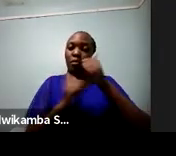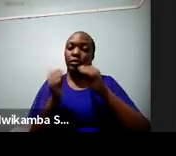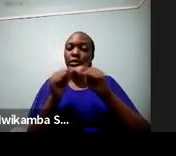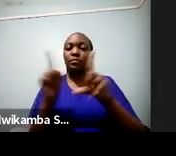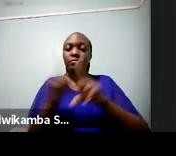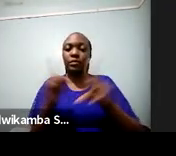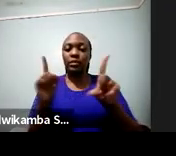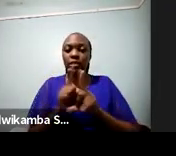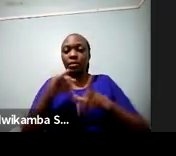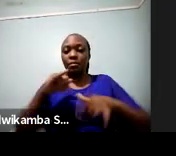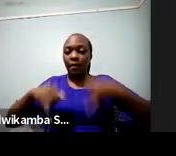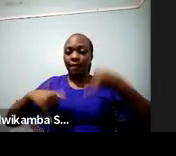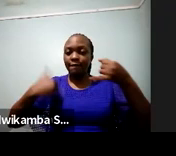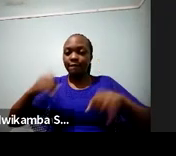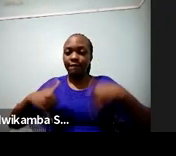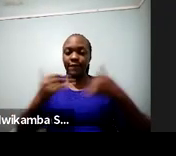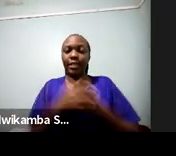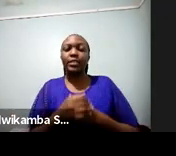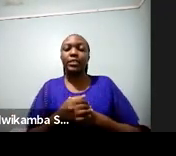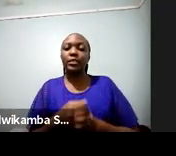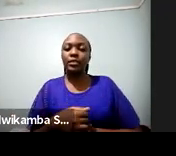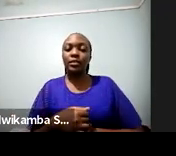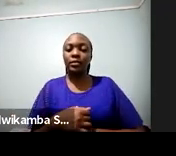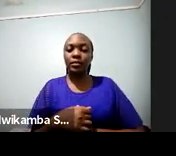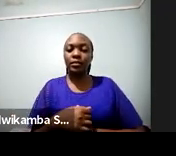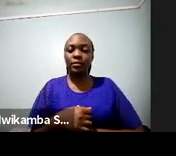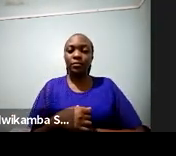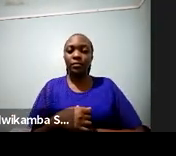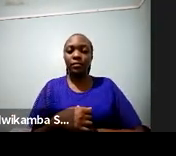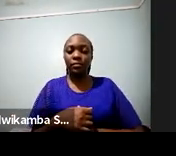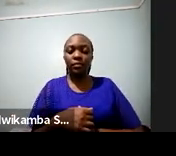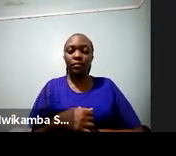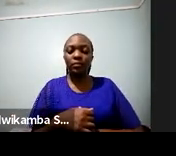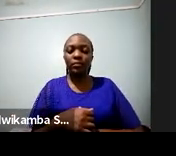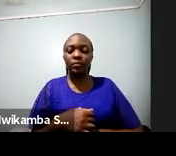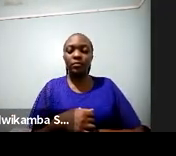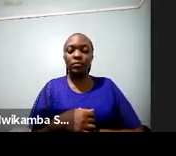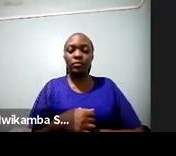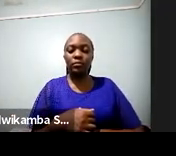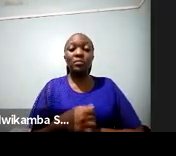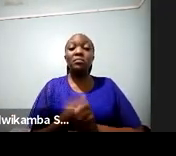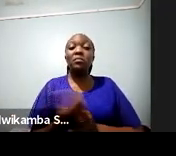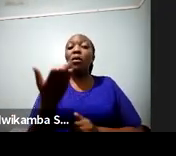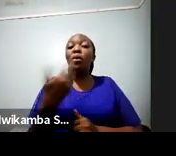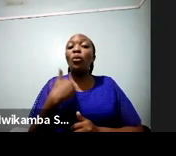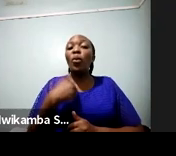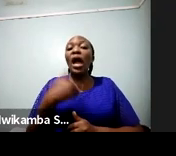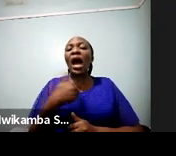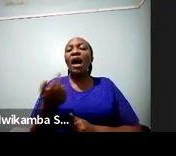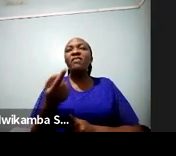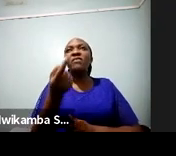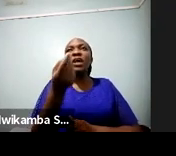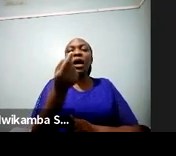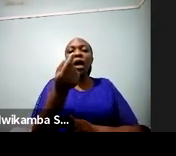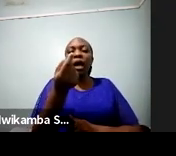we have small homes, a 50 by 100, you cannot play your golf there. Kigonga pande ile umegonga sukuma, kigonga pande